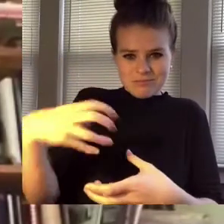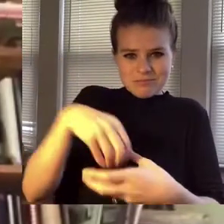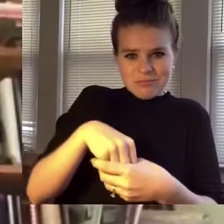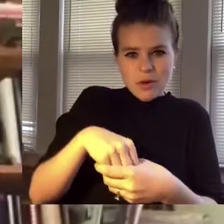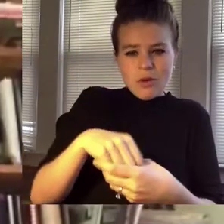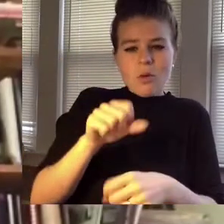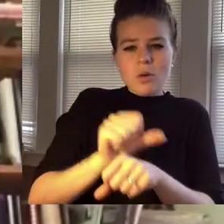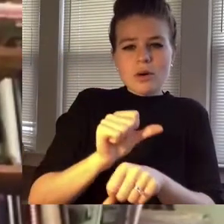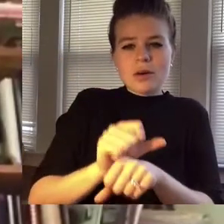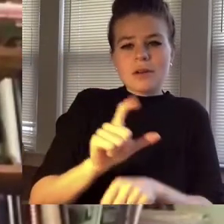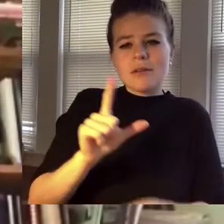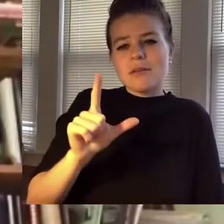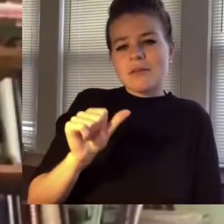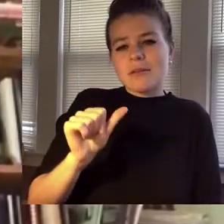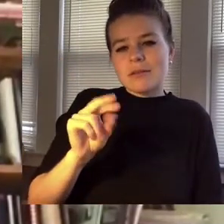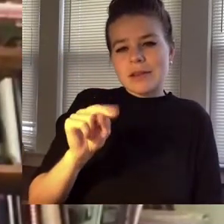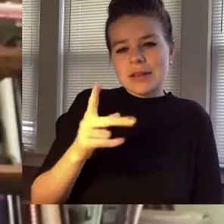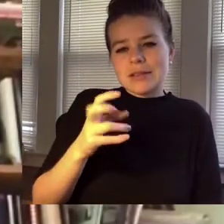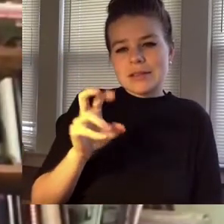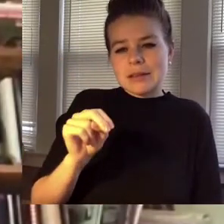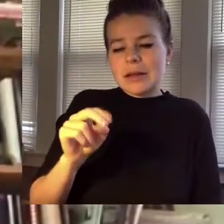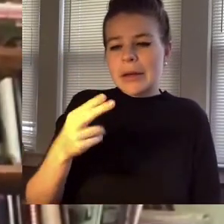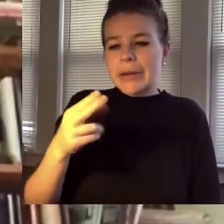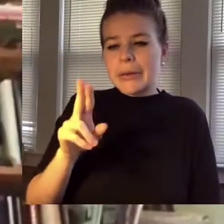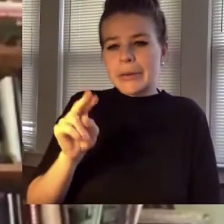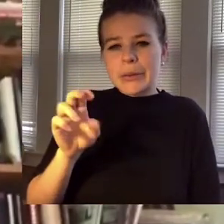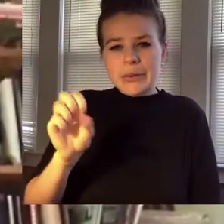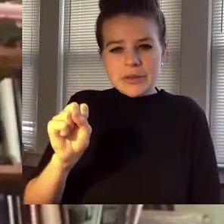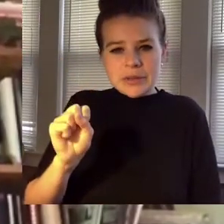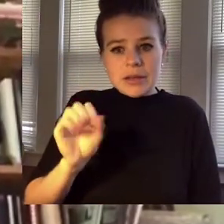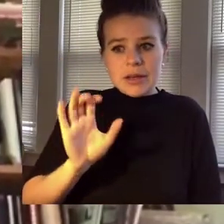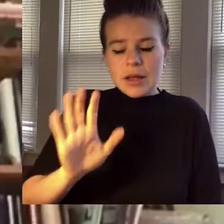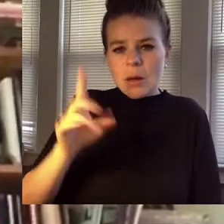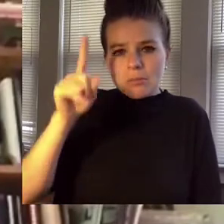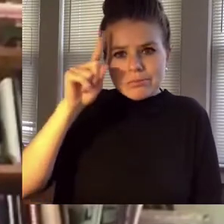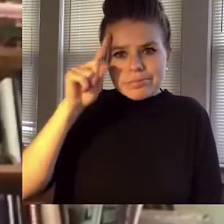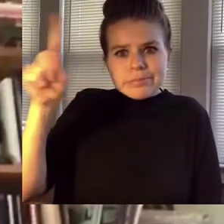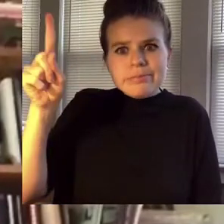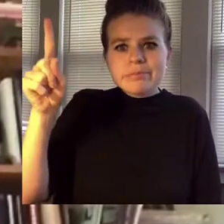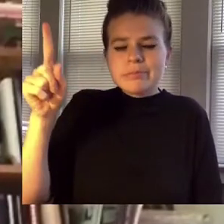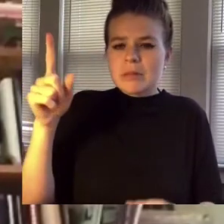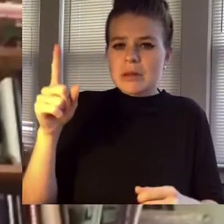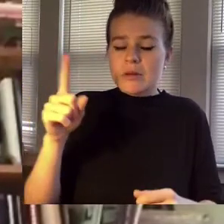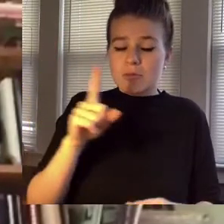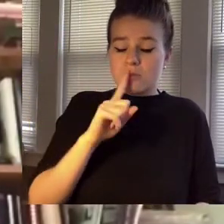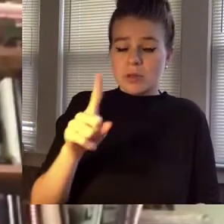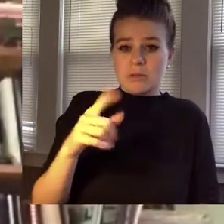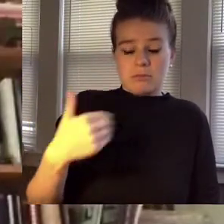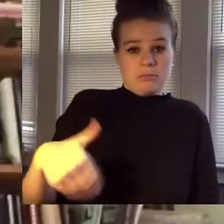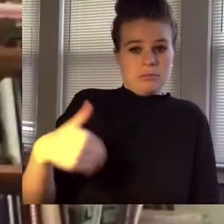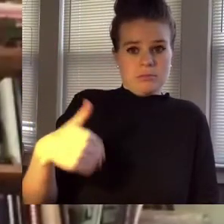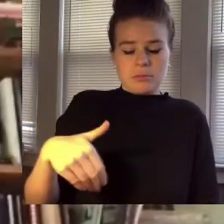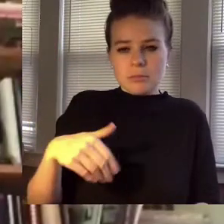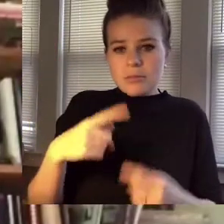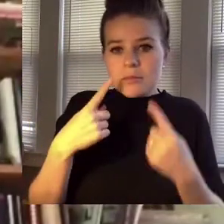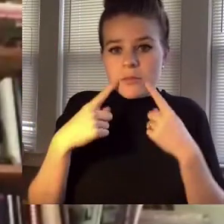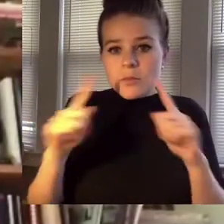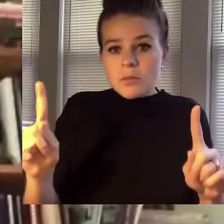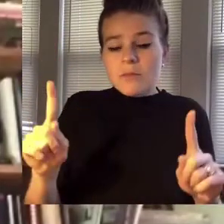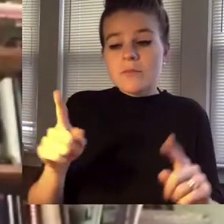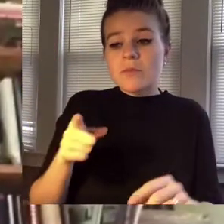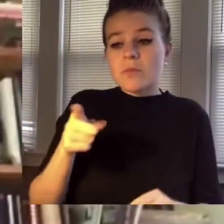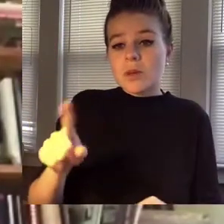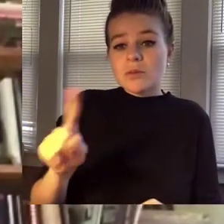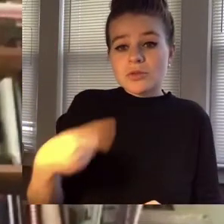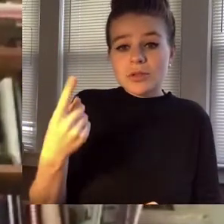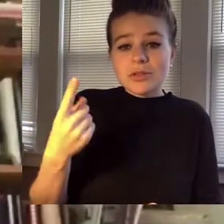Hughes, whose brilliant and provocative declaration in 1926, when he was just 24